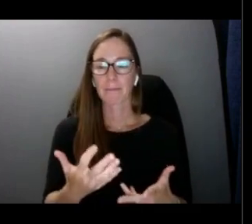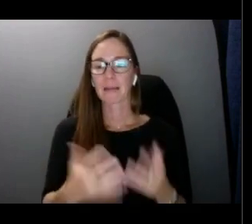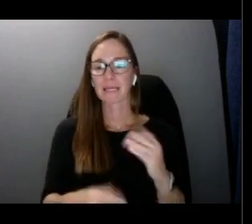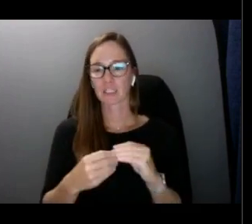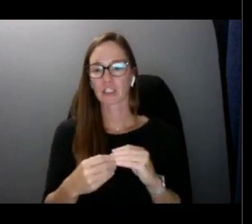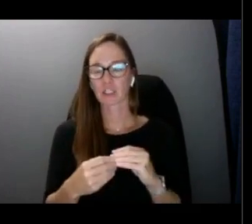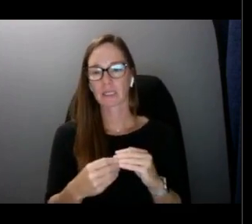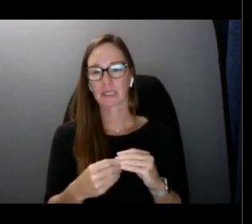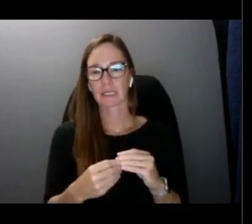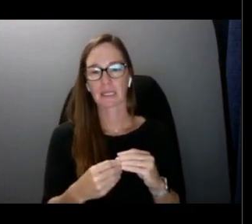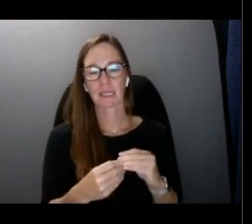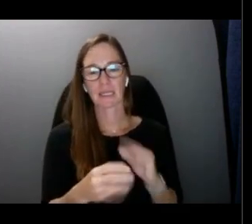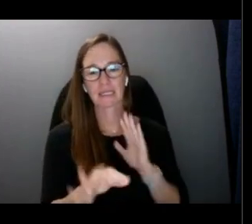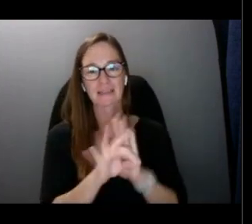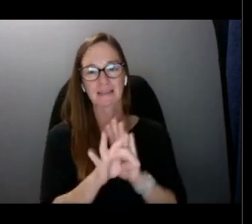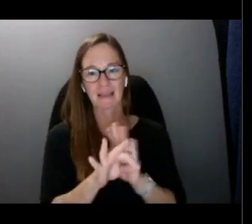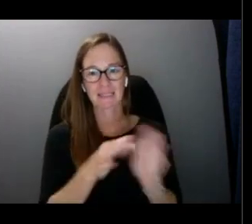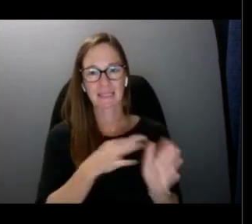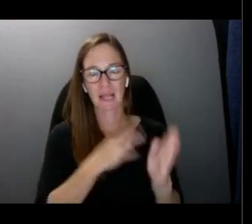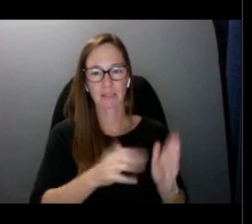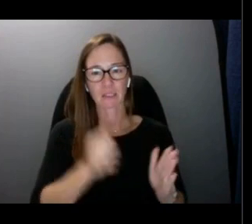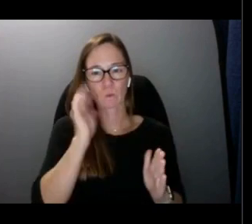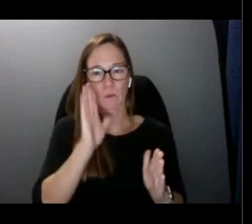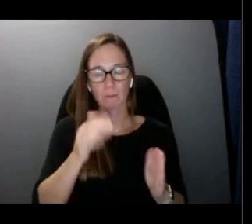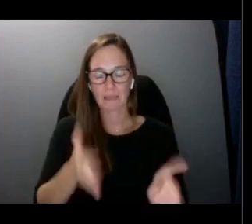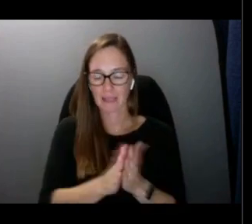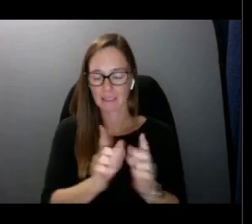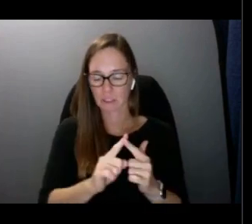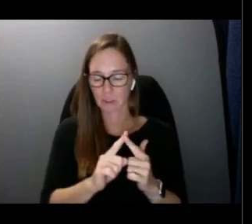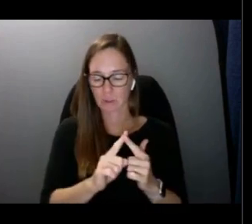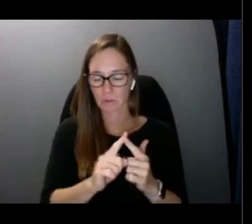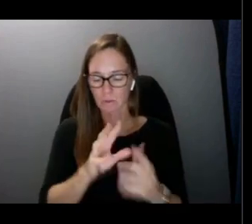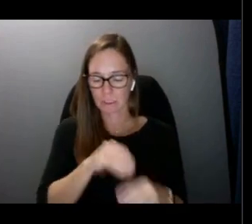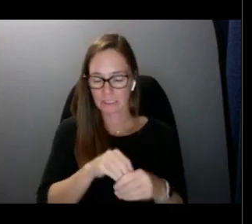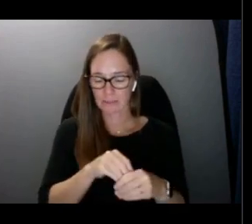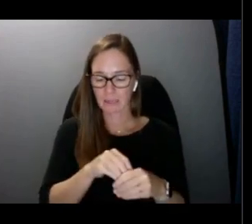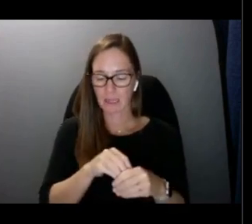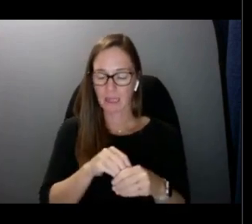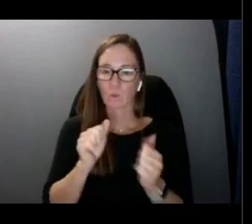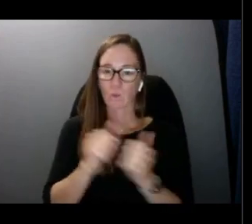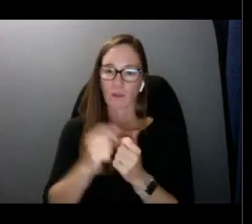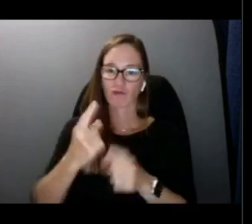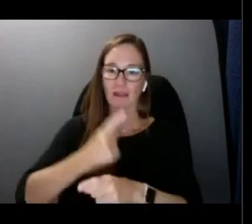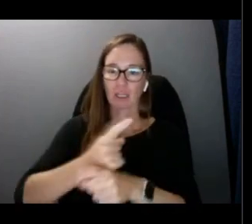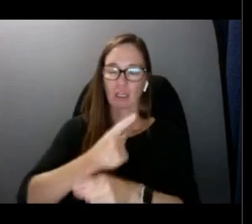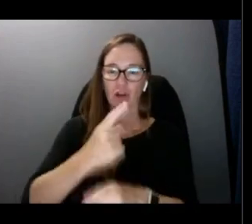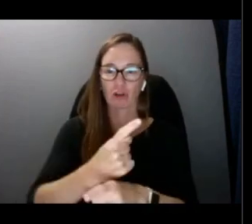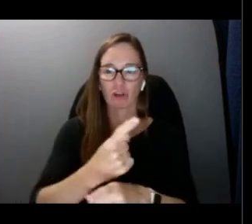Additionally, selected applicants will be asked to participate in regular